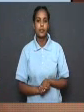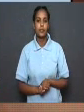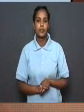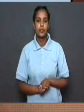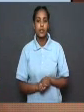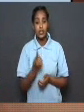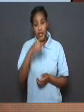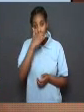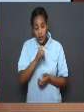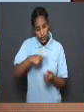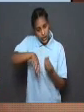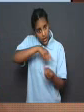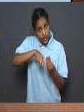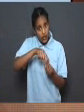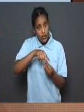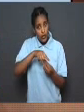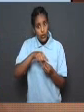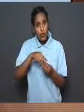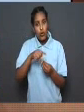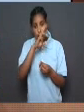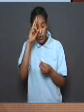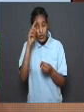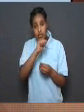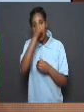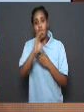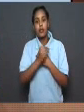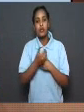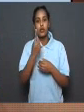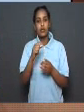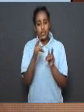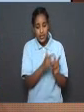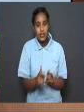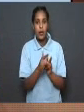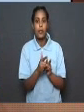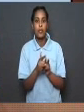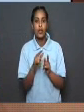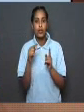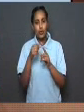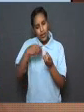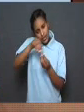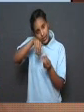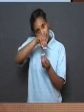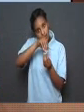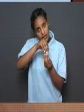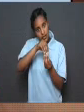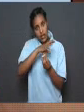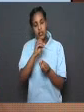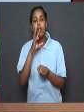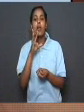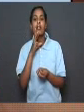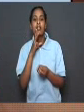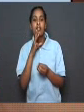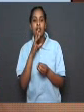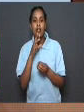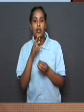The heat of the surroundings would cause the temperature of the system to increase, and the water